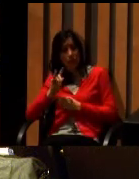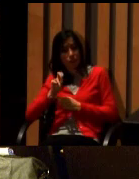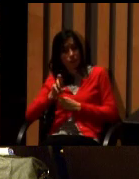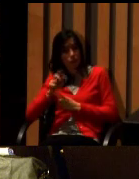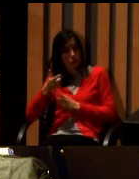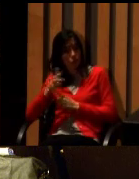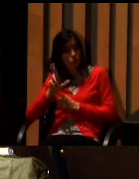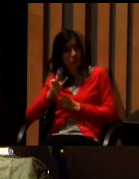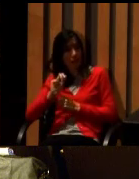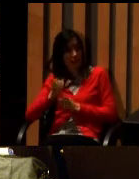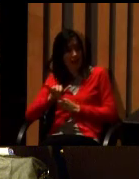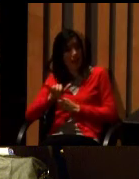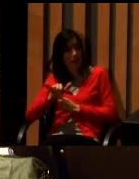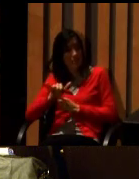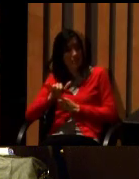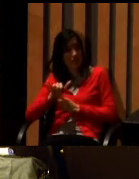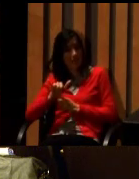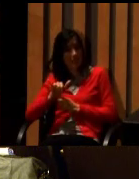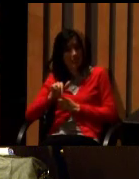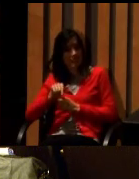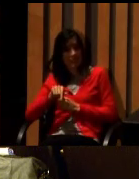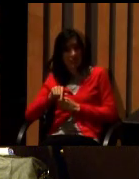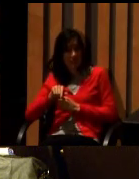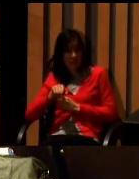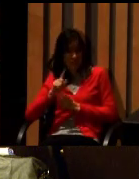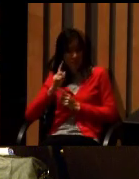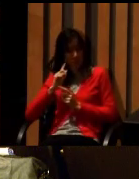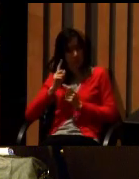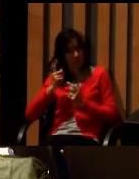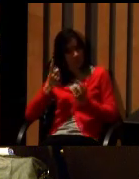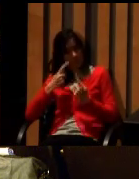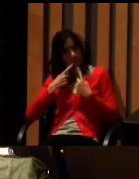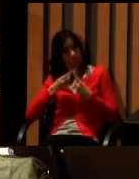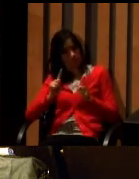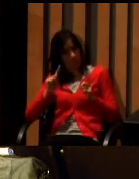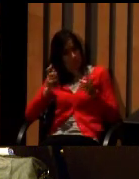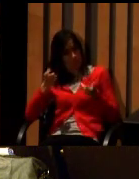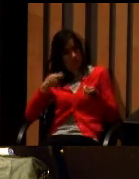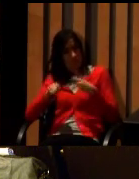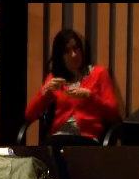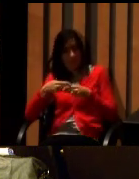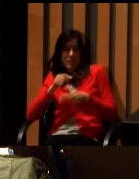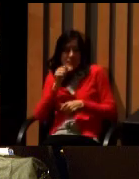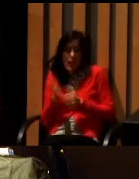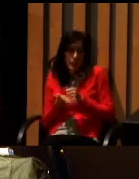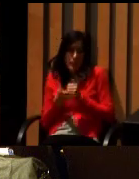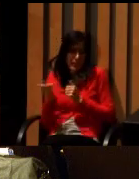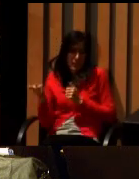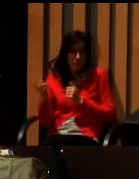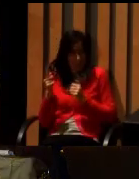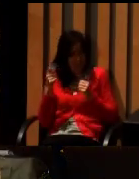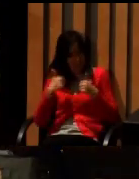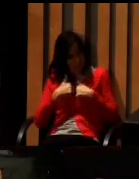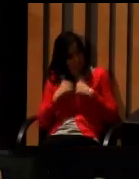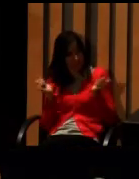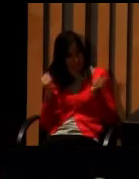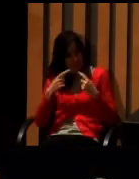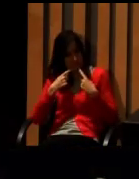standing up, which isn't to his political or economic advantage, but it absolutely is the right thing. Thank you very much. Thank